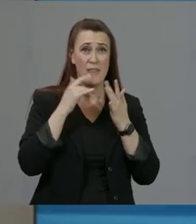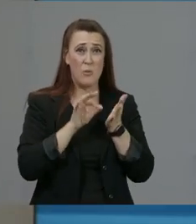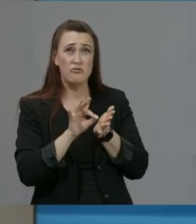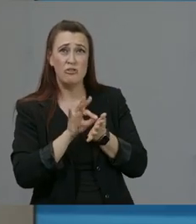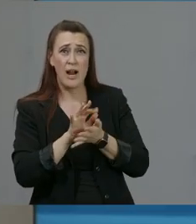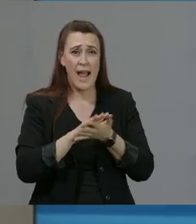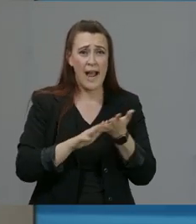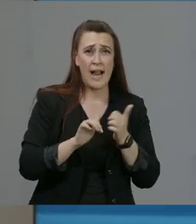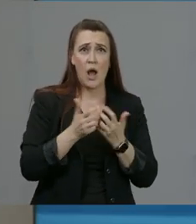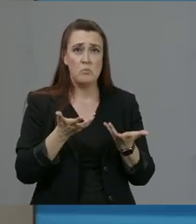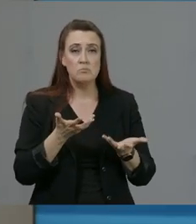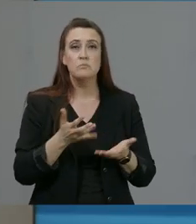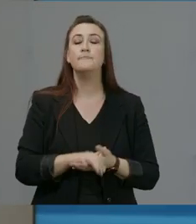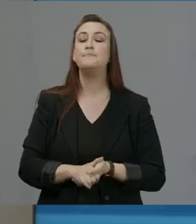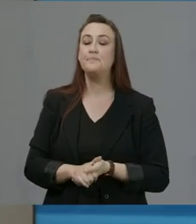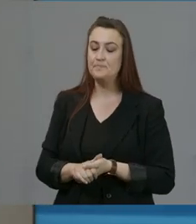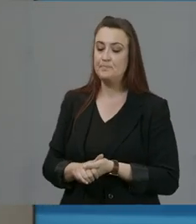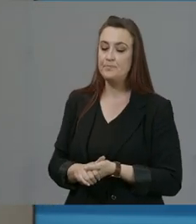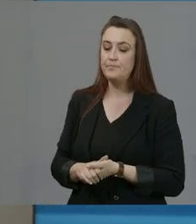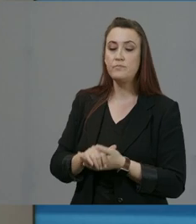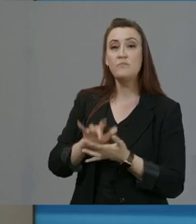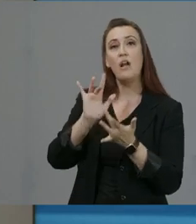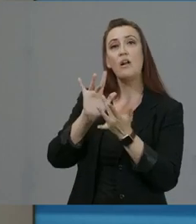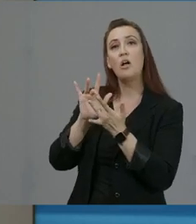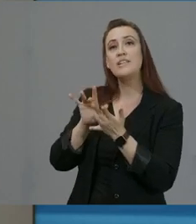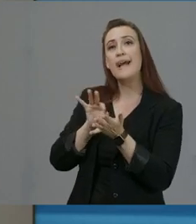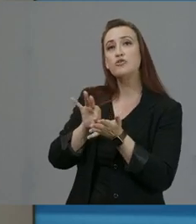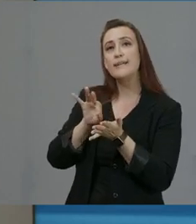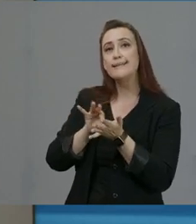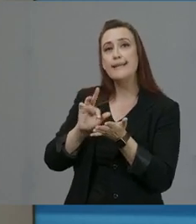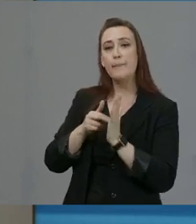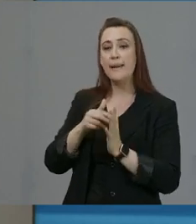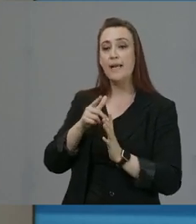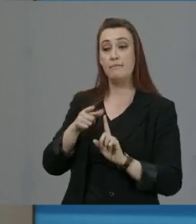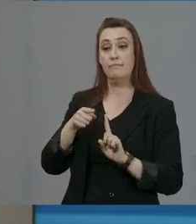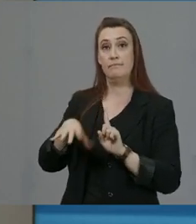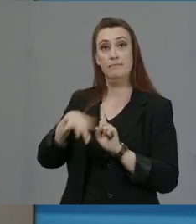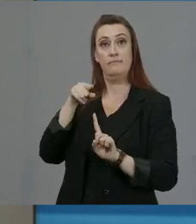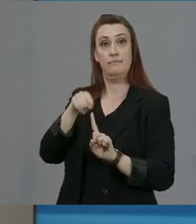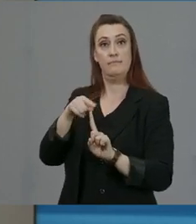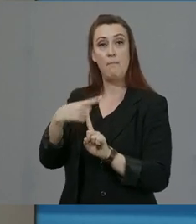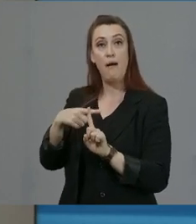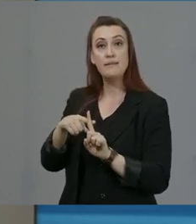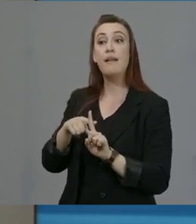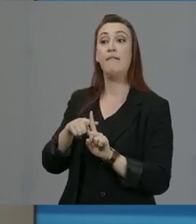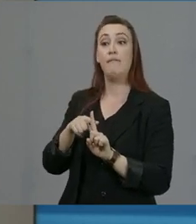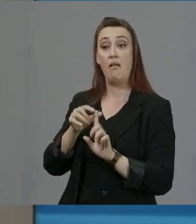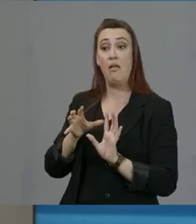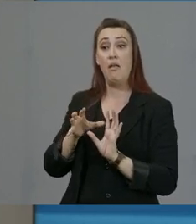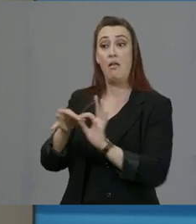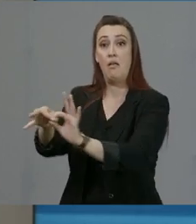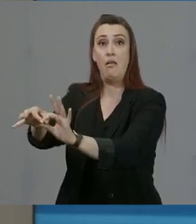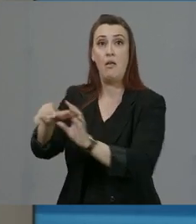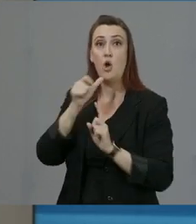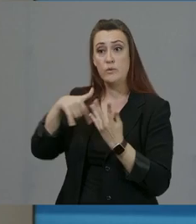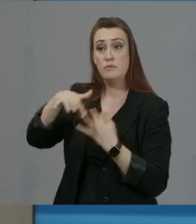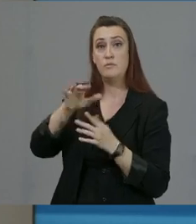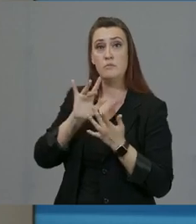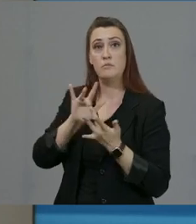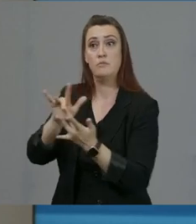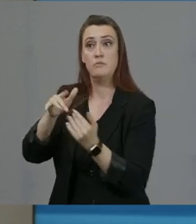Yes, absolutely. So as we look at contact tracing, Arizona has done contact tracing for decades. It's part of a public health